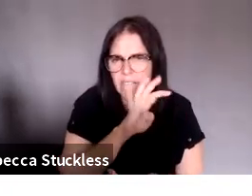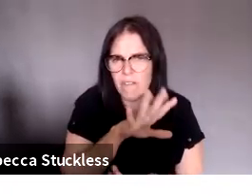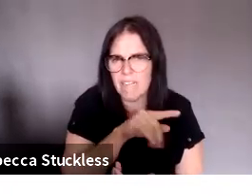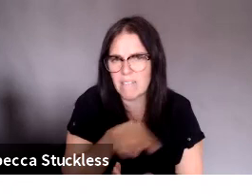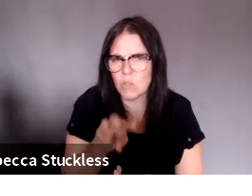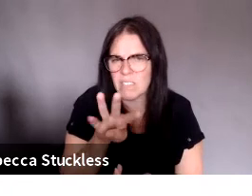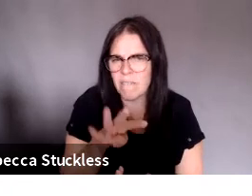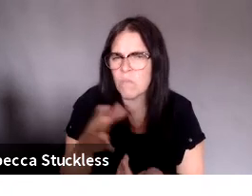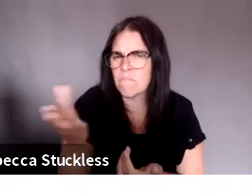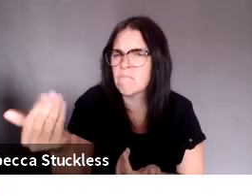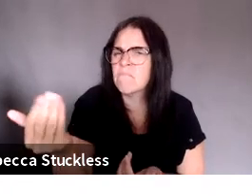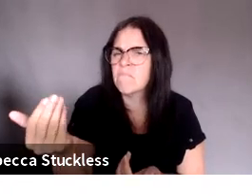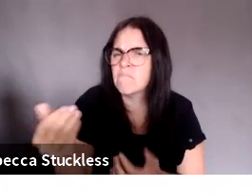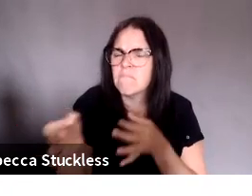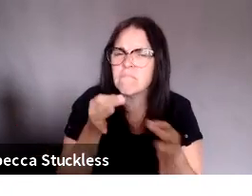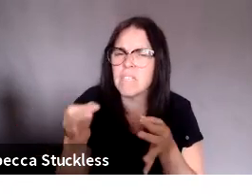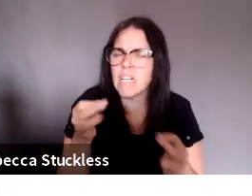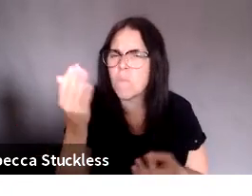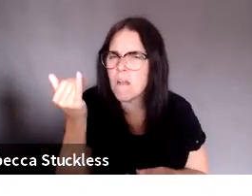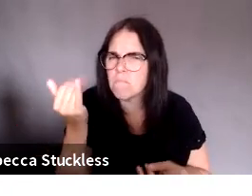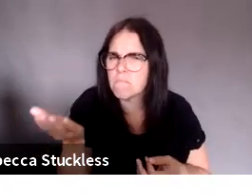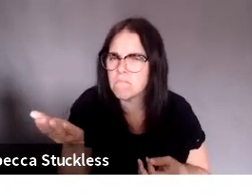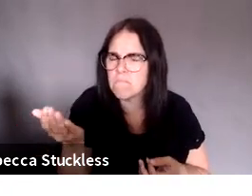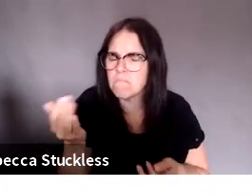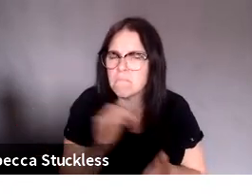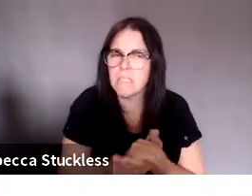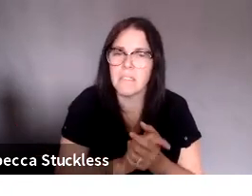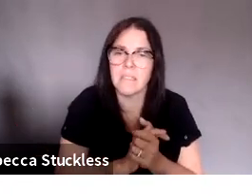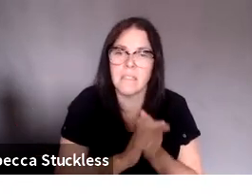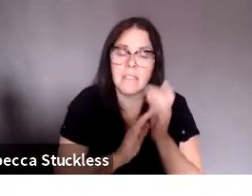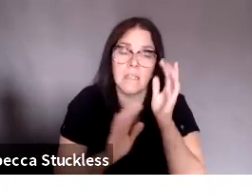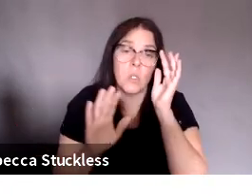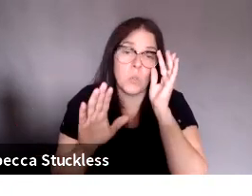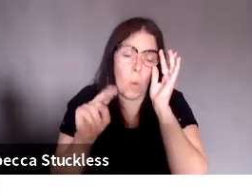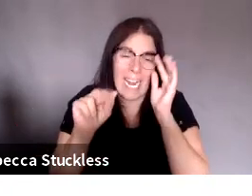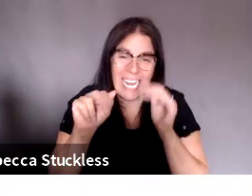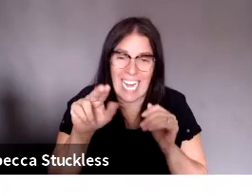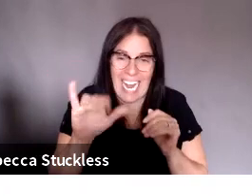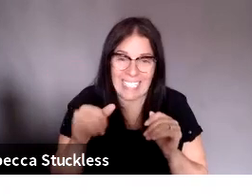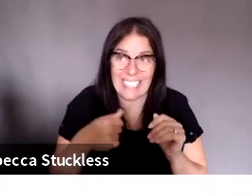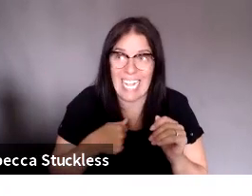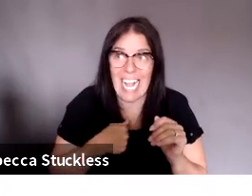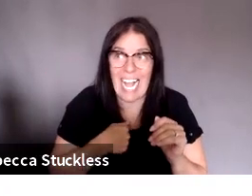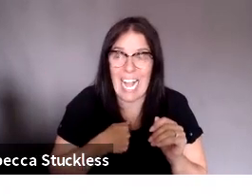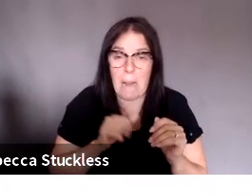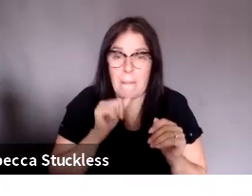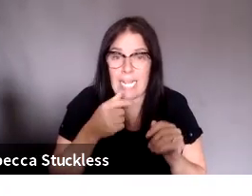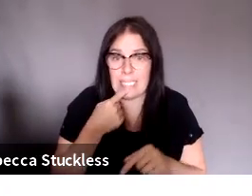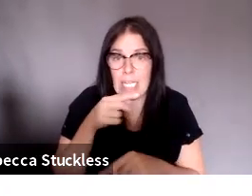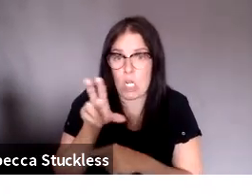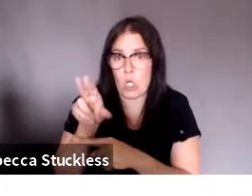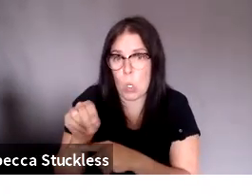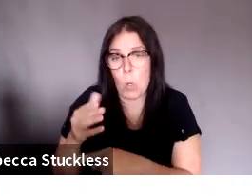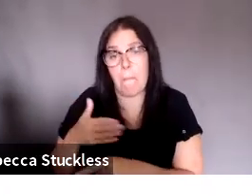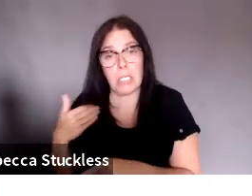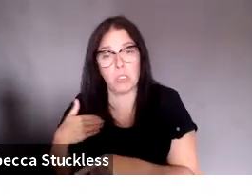So explain that to me. So Nancy, not saying that you shouldn't do it because you were told that by the ministry representative that you